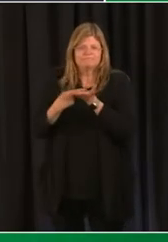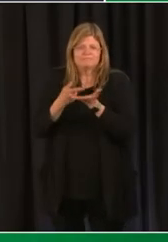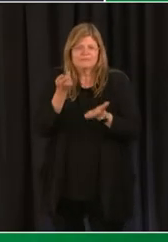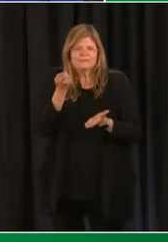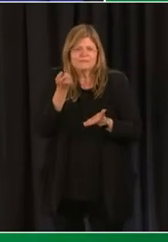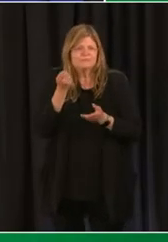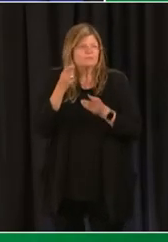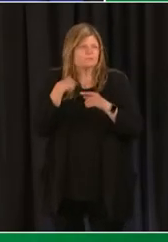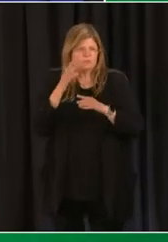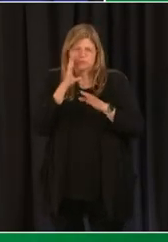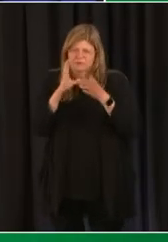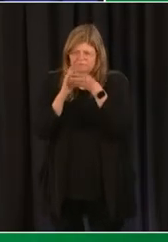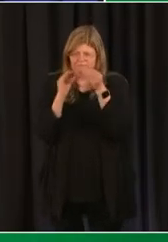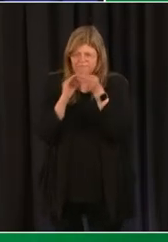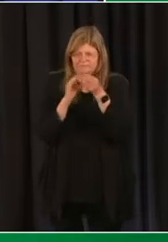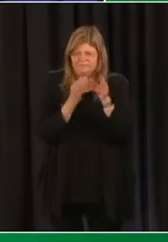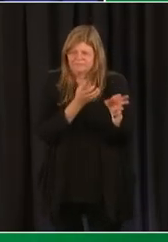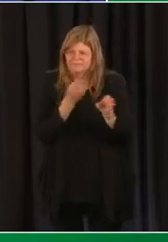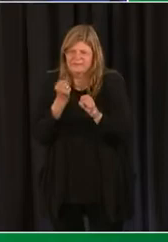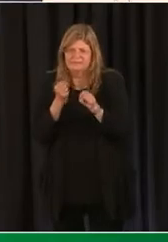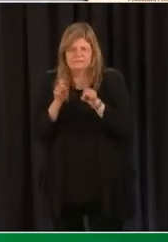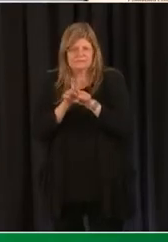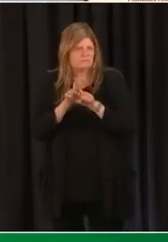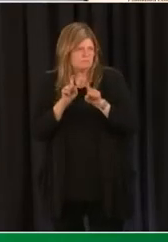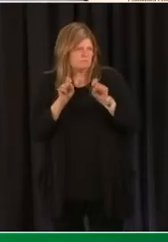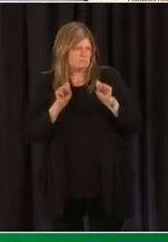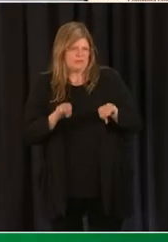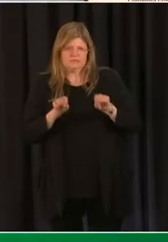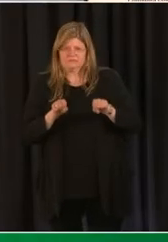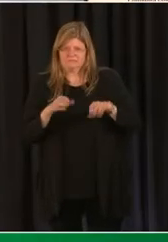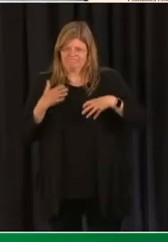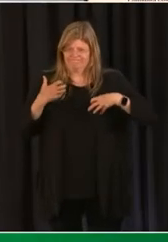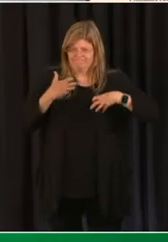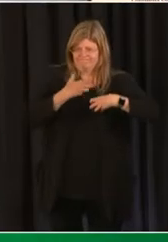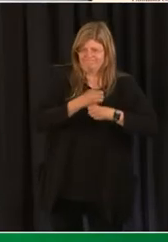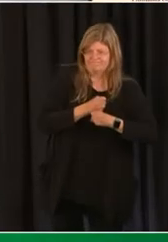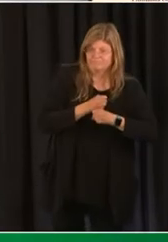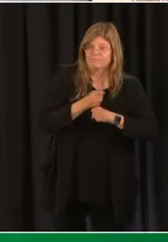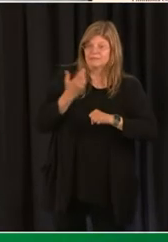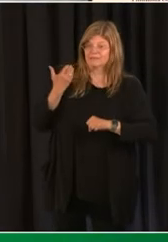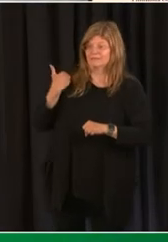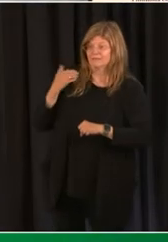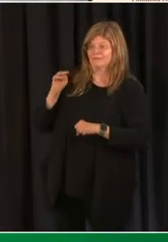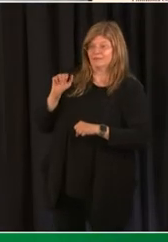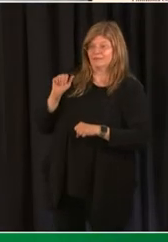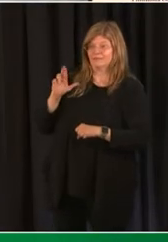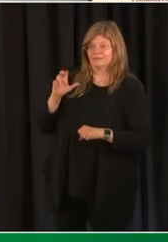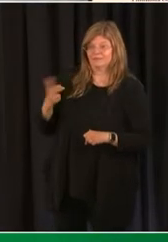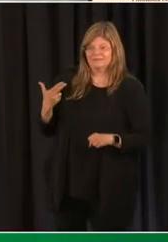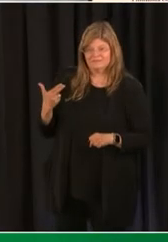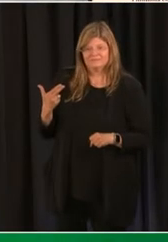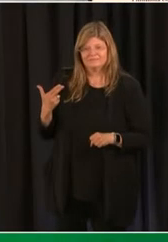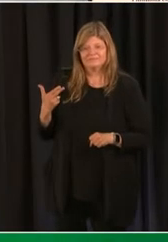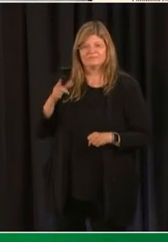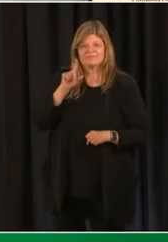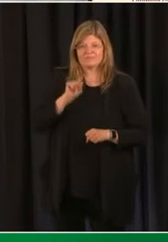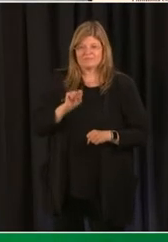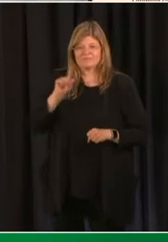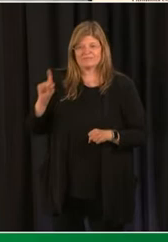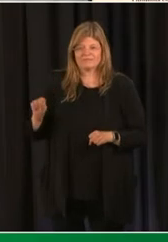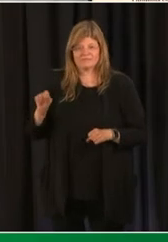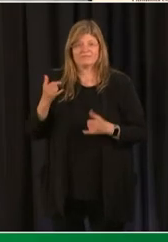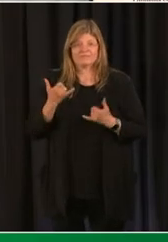very quickly as possible, about last March 2020, when